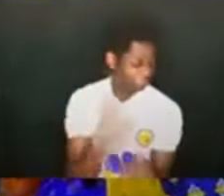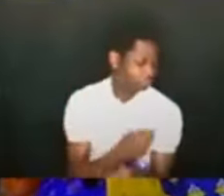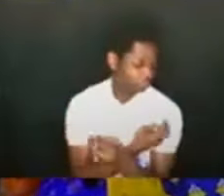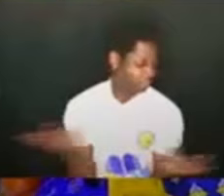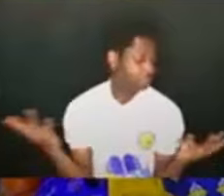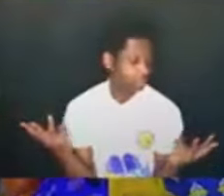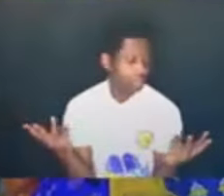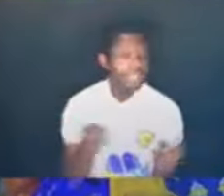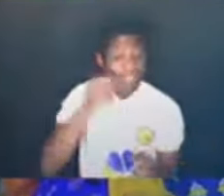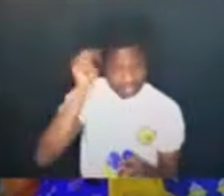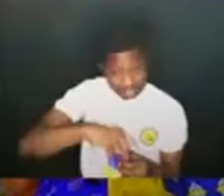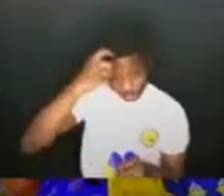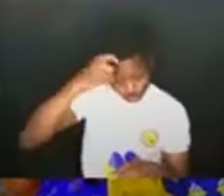life.